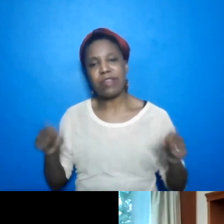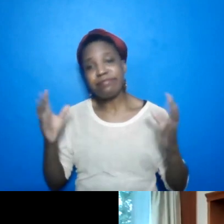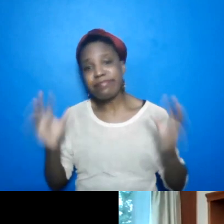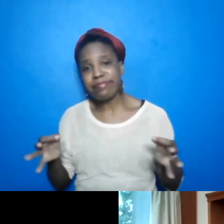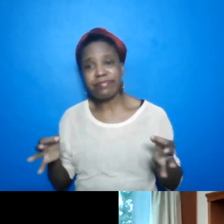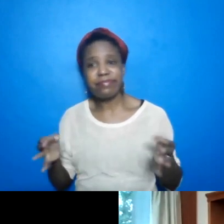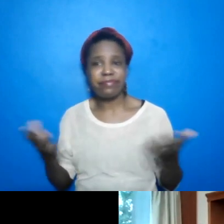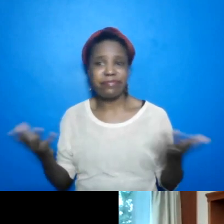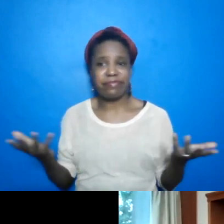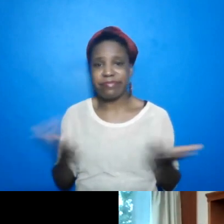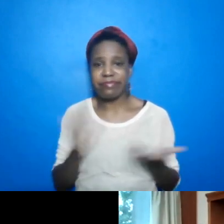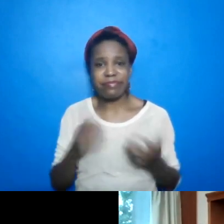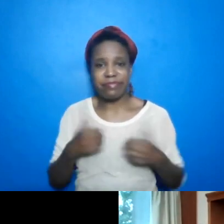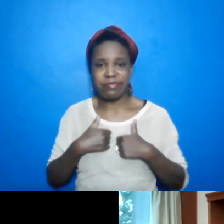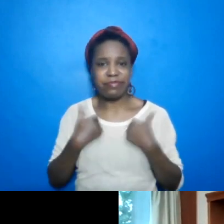into.